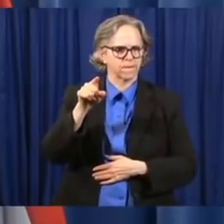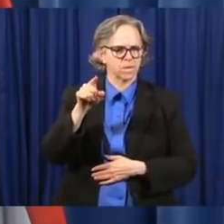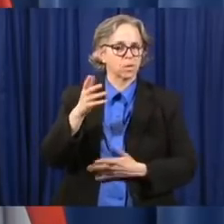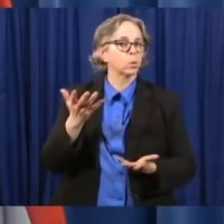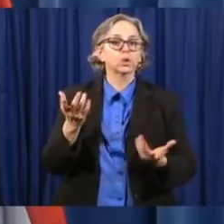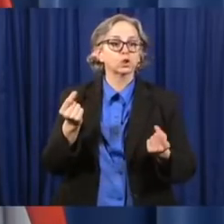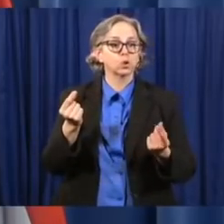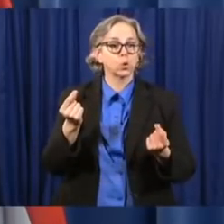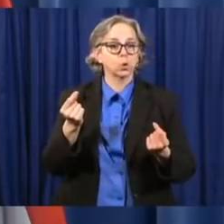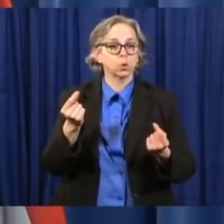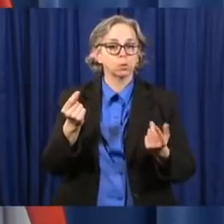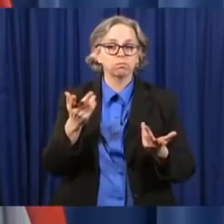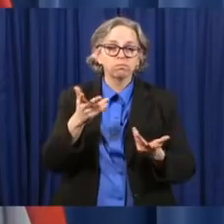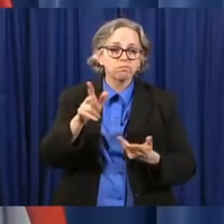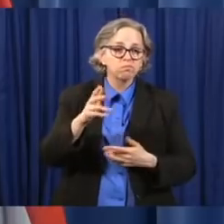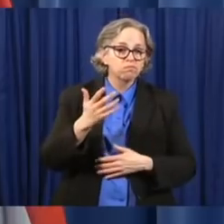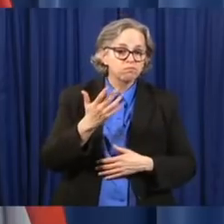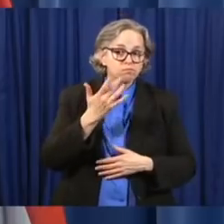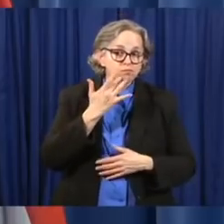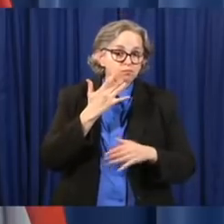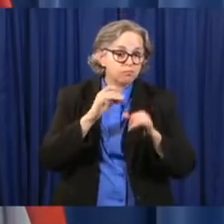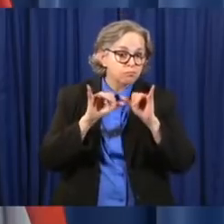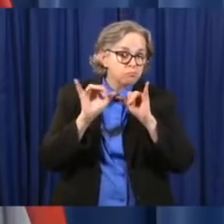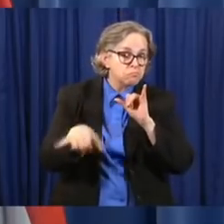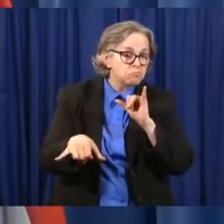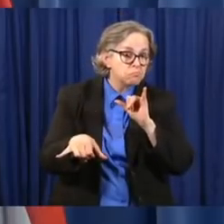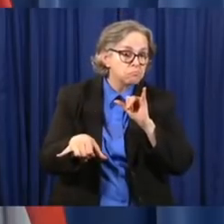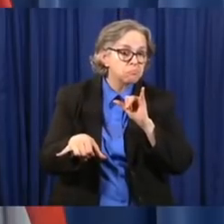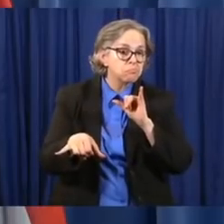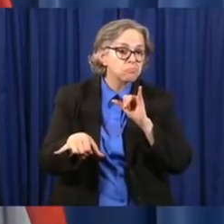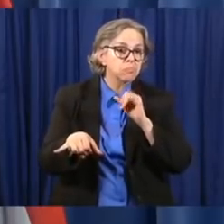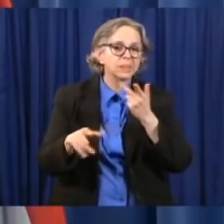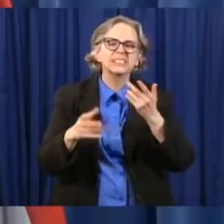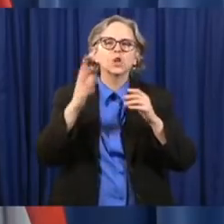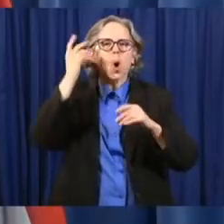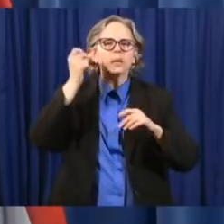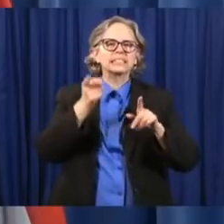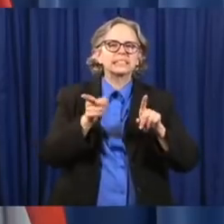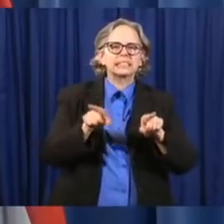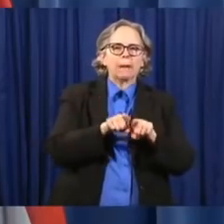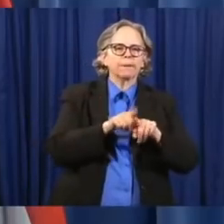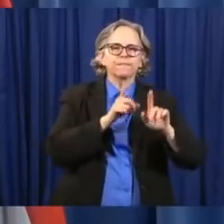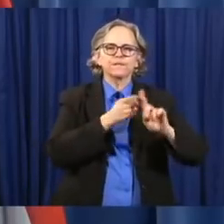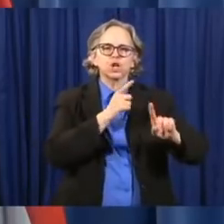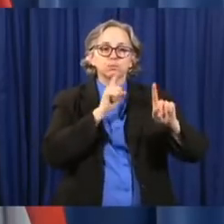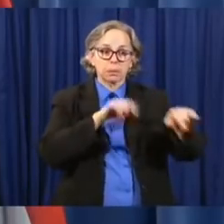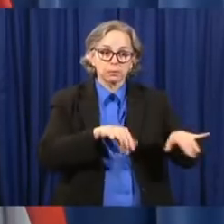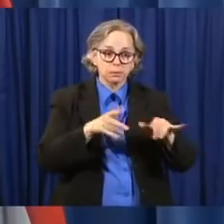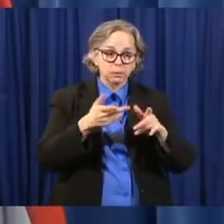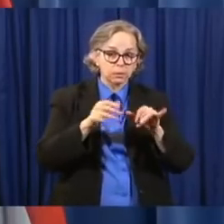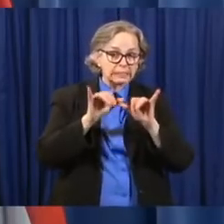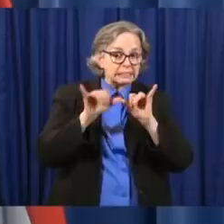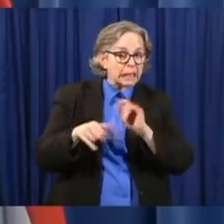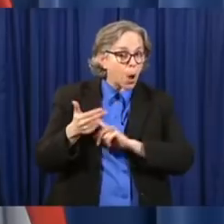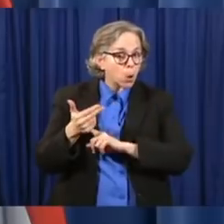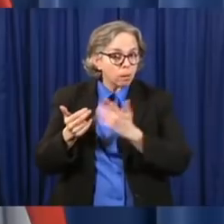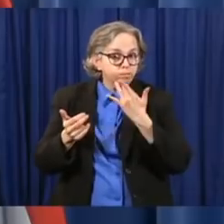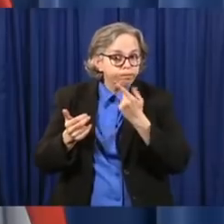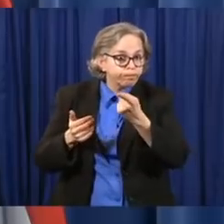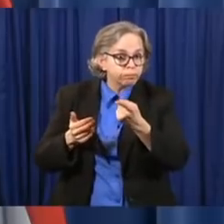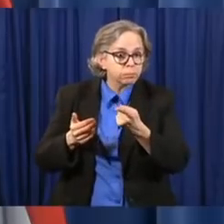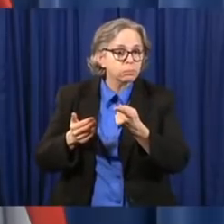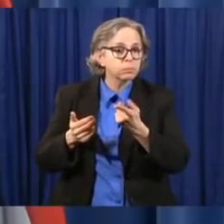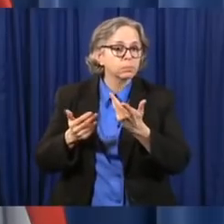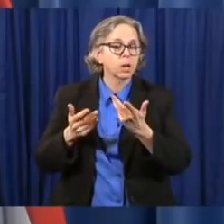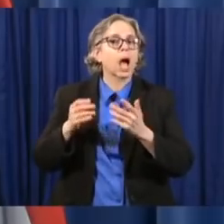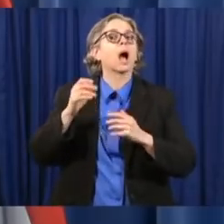just like some first responders have made this decision, if they want to stay in a motel, this is going to be paid for by the state.